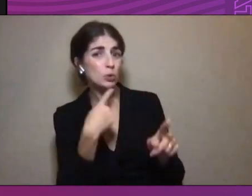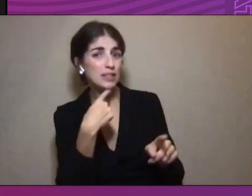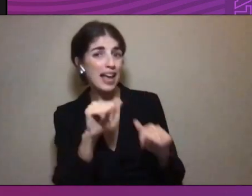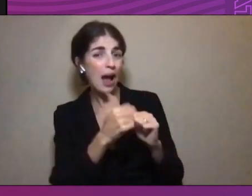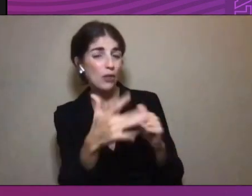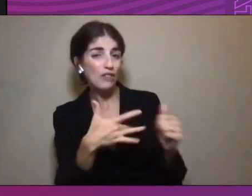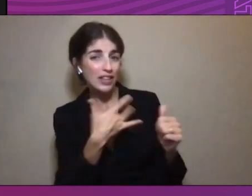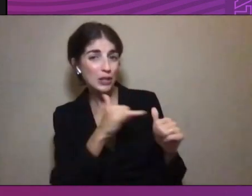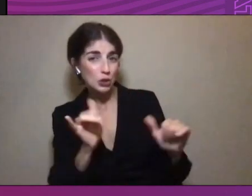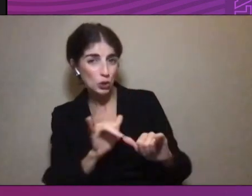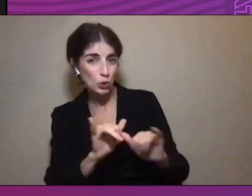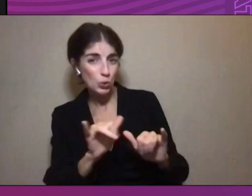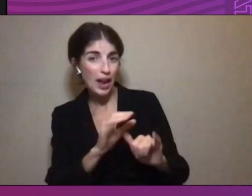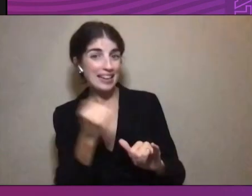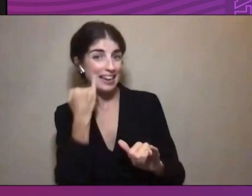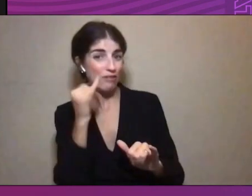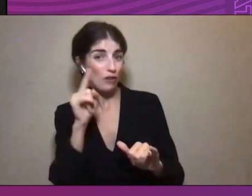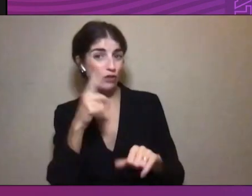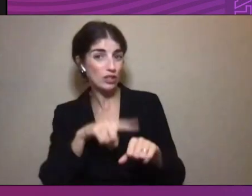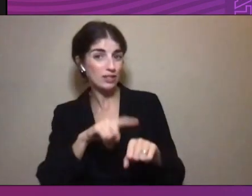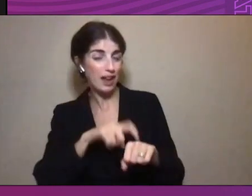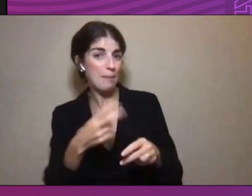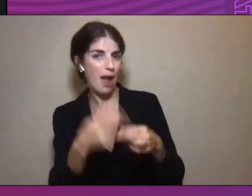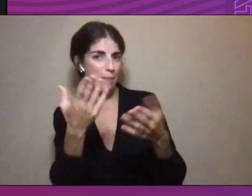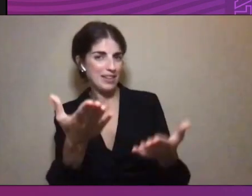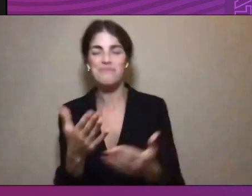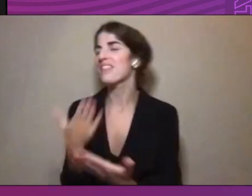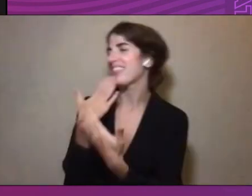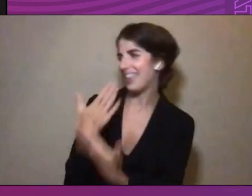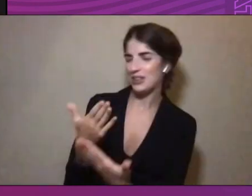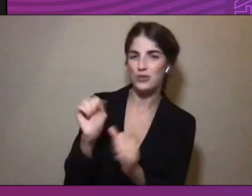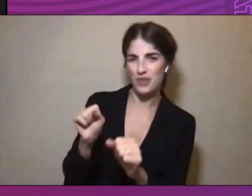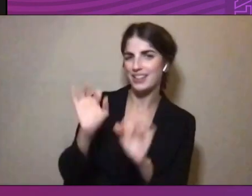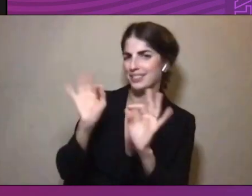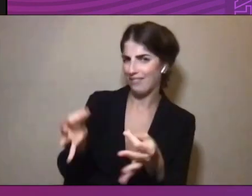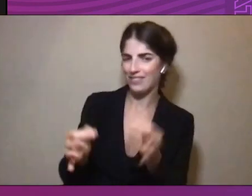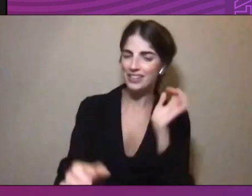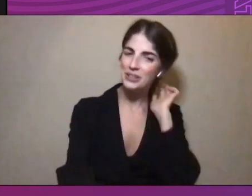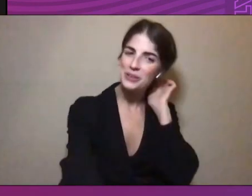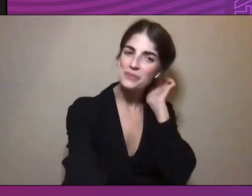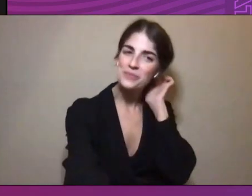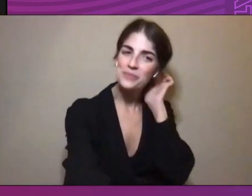first-time nominee? Absolutely. Thank you.